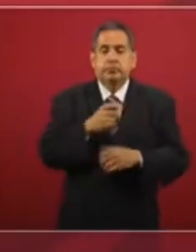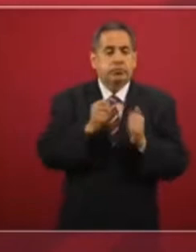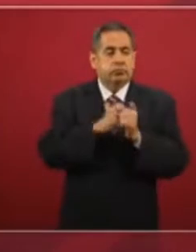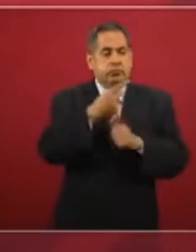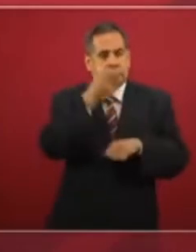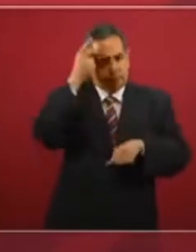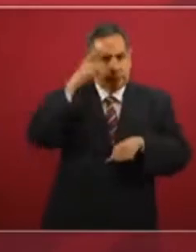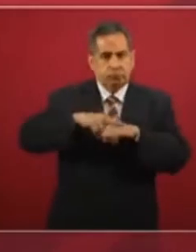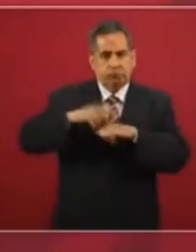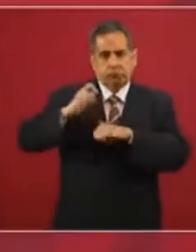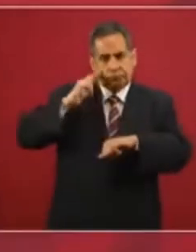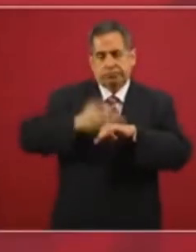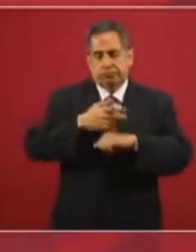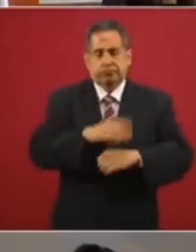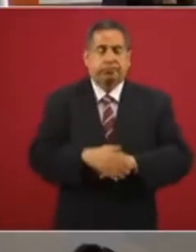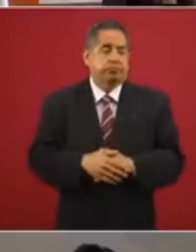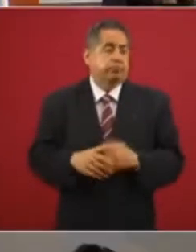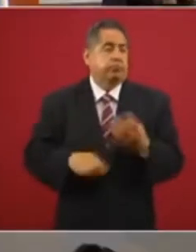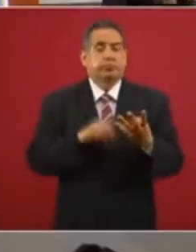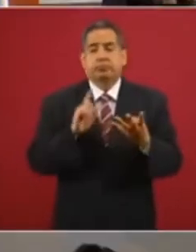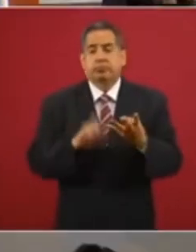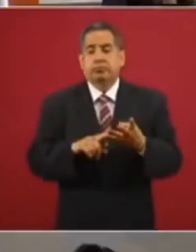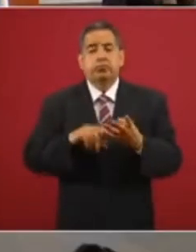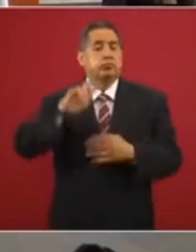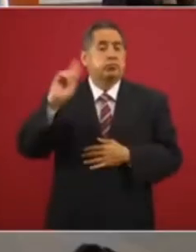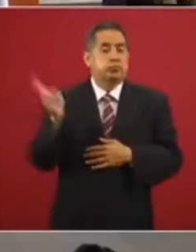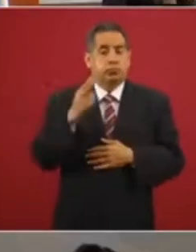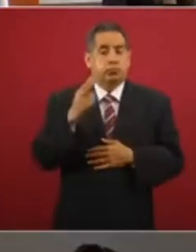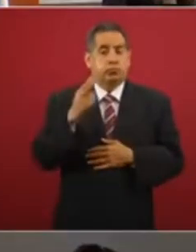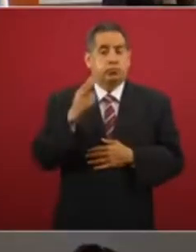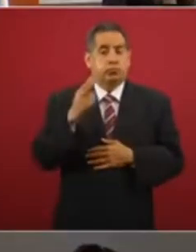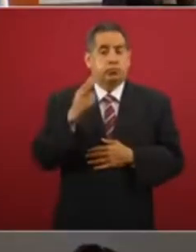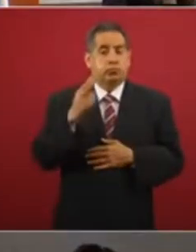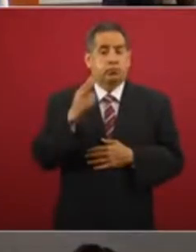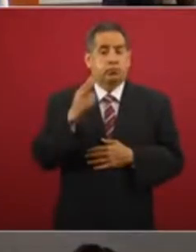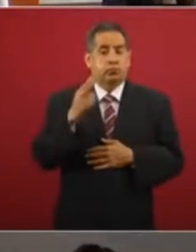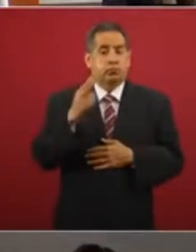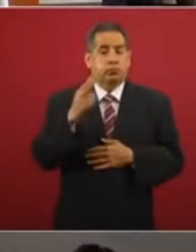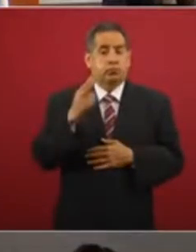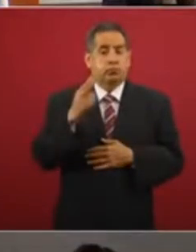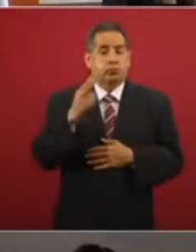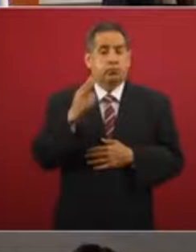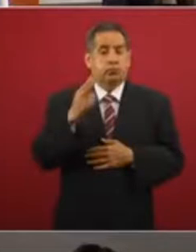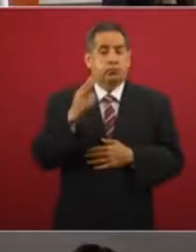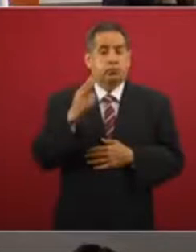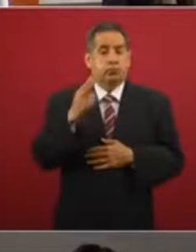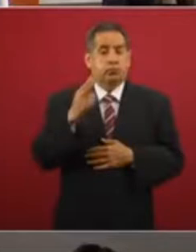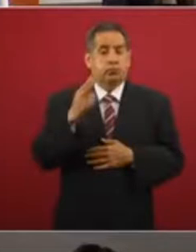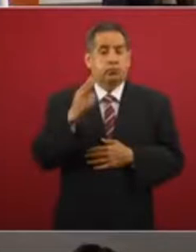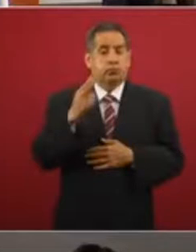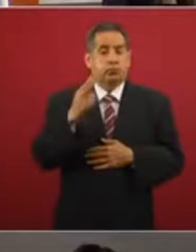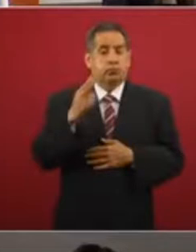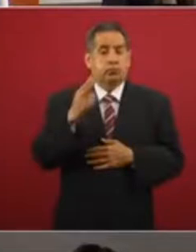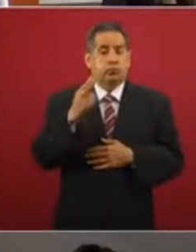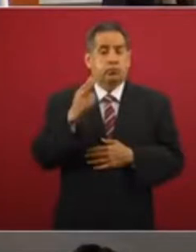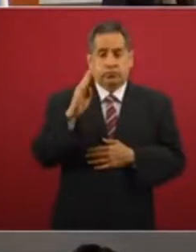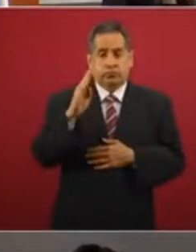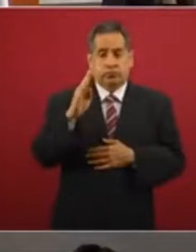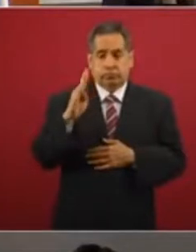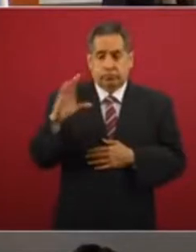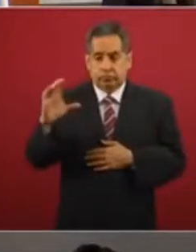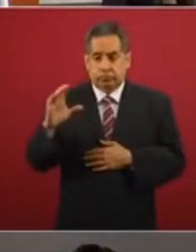rectora. La Universidad Autónoma de Baja California. And there's the University of Baja California